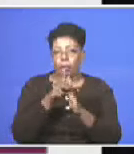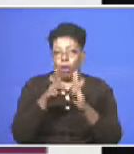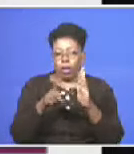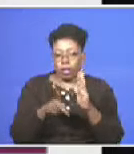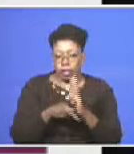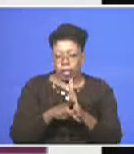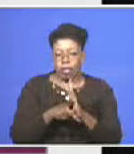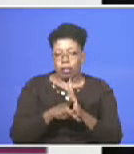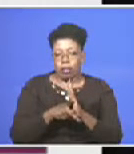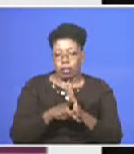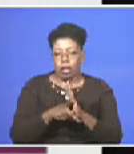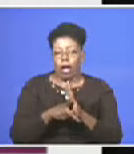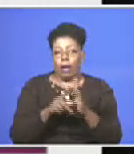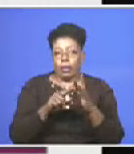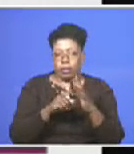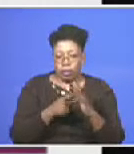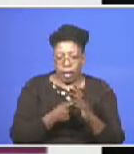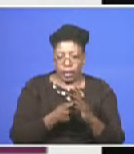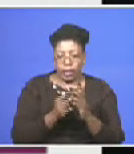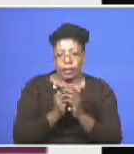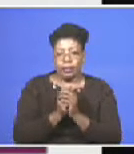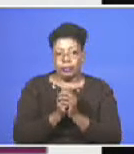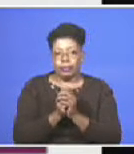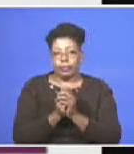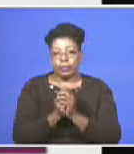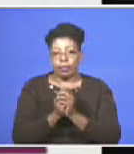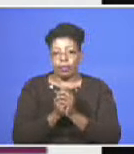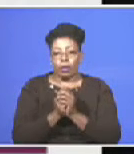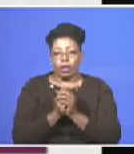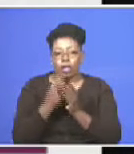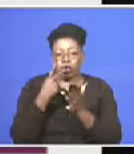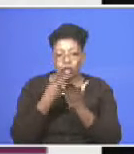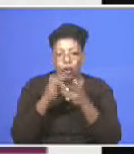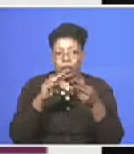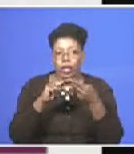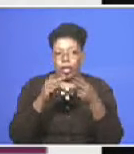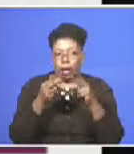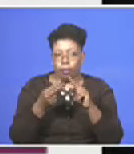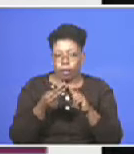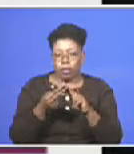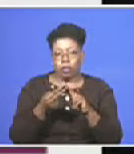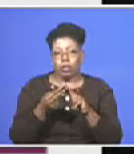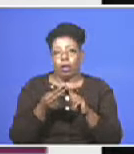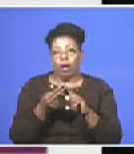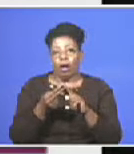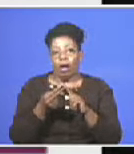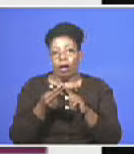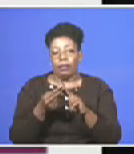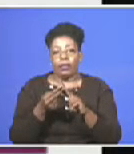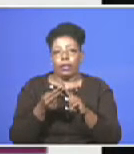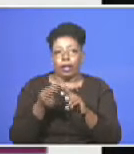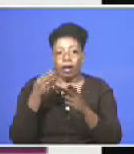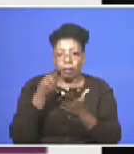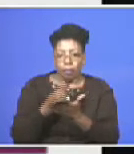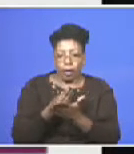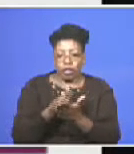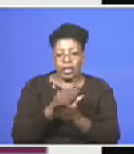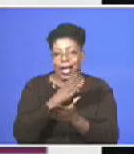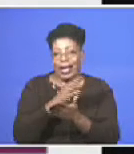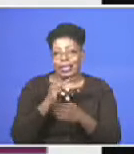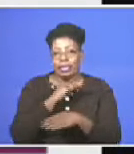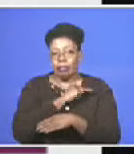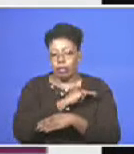being implemented, a snapshot of the key budget numbers in the fiscal summary, and a snapshot of ministry